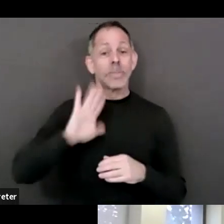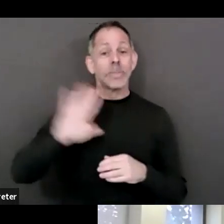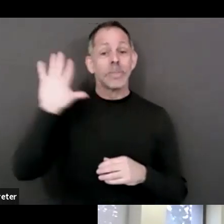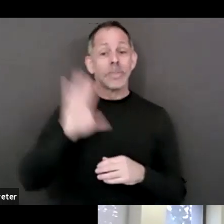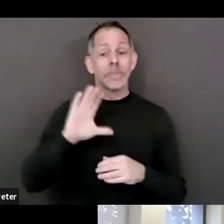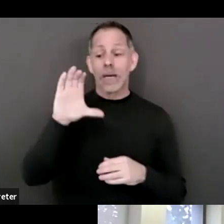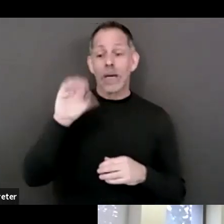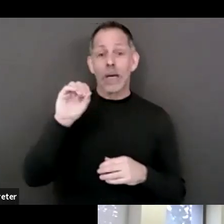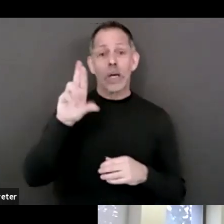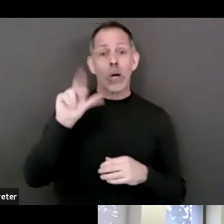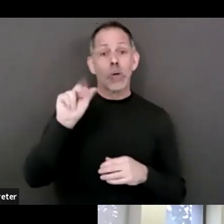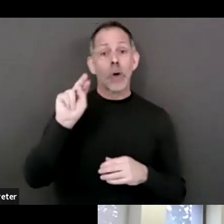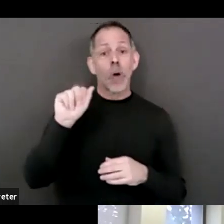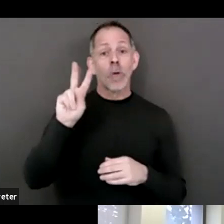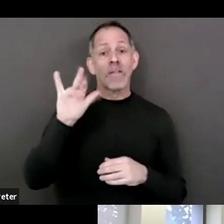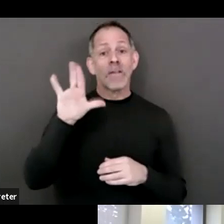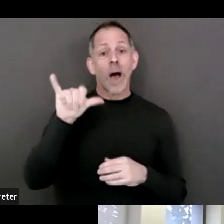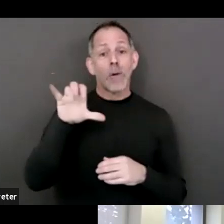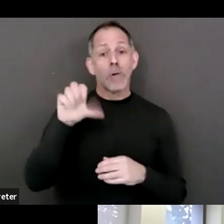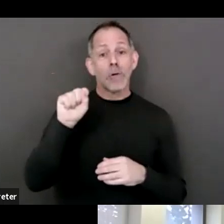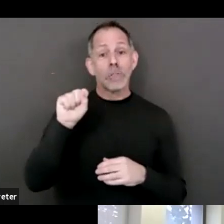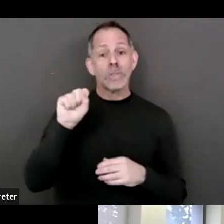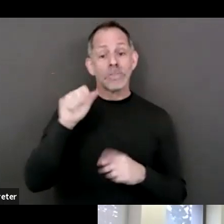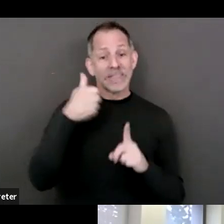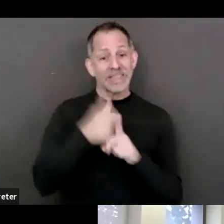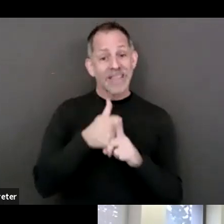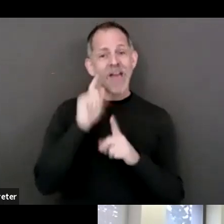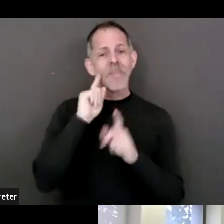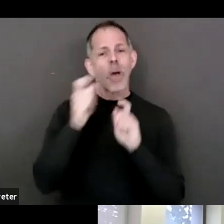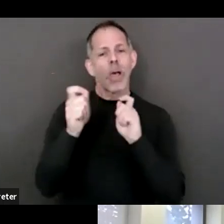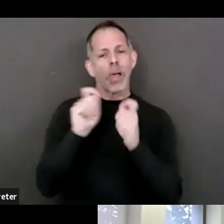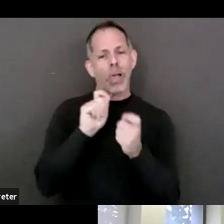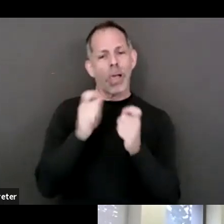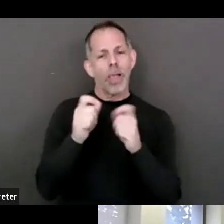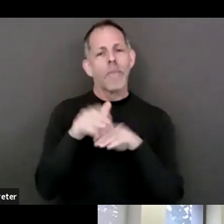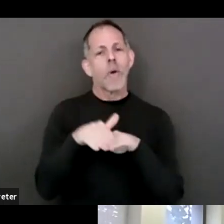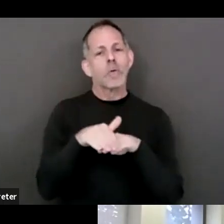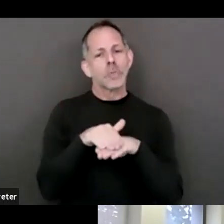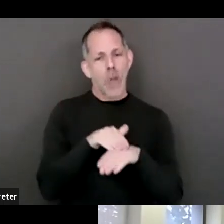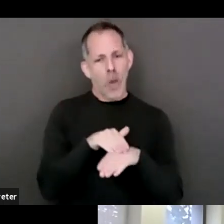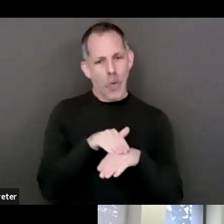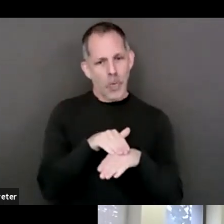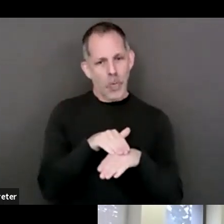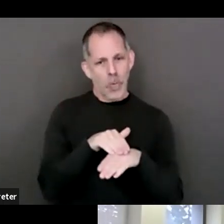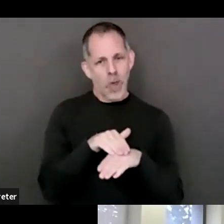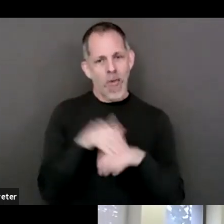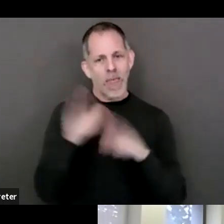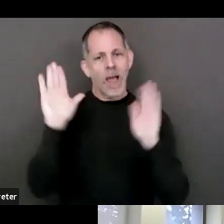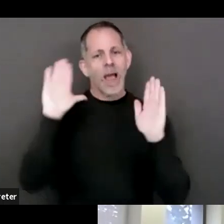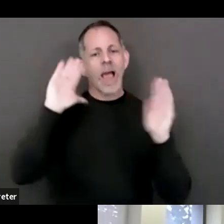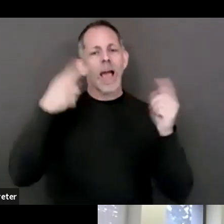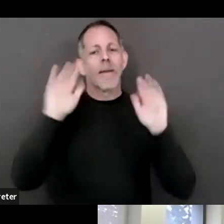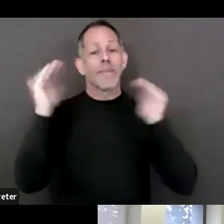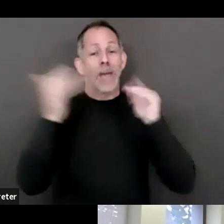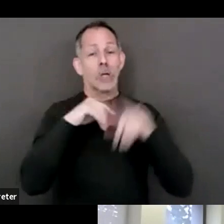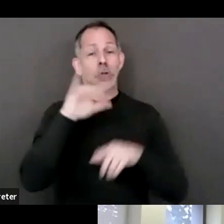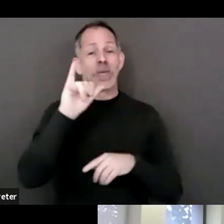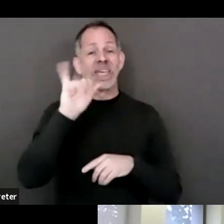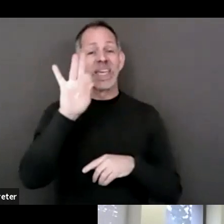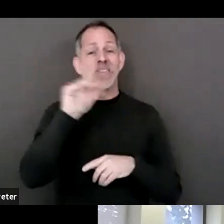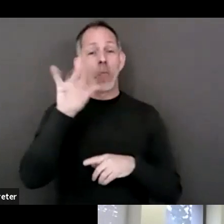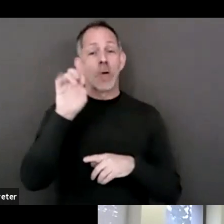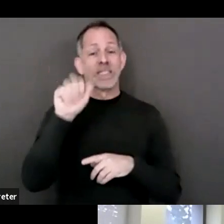pace, for instance, than influenza usually, but it was never really applied to models to predict the course of